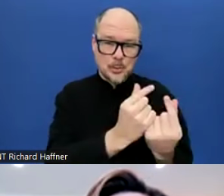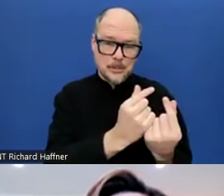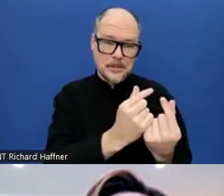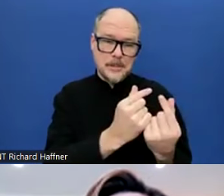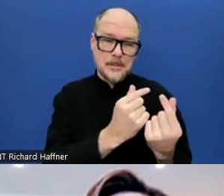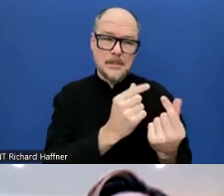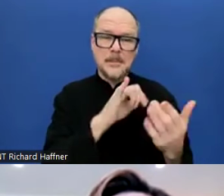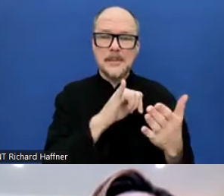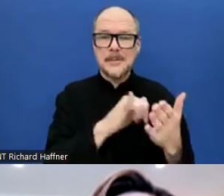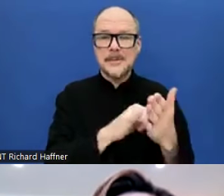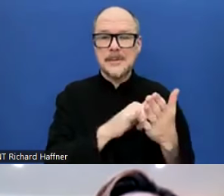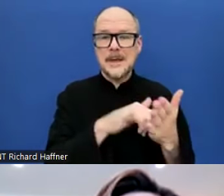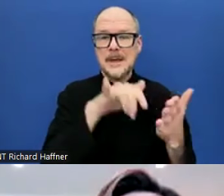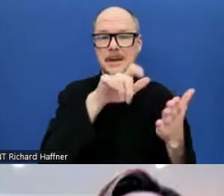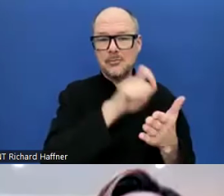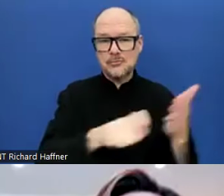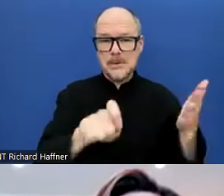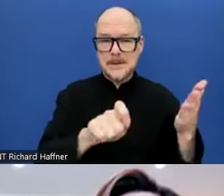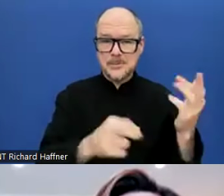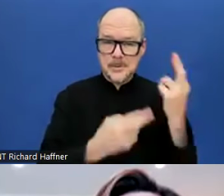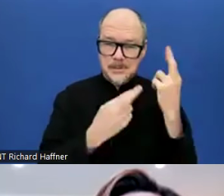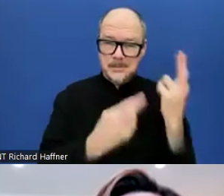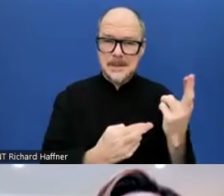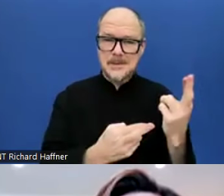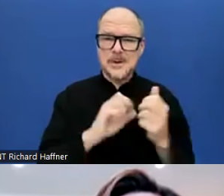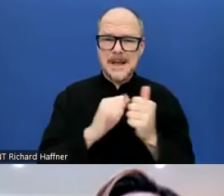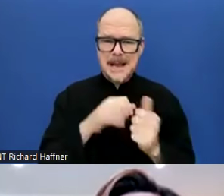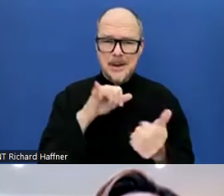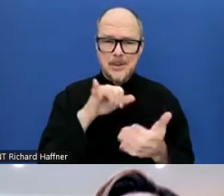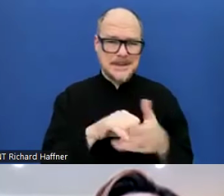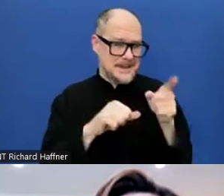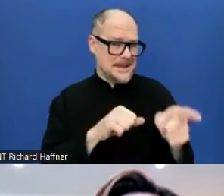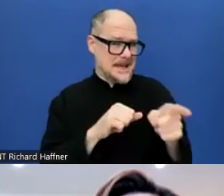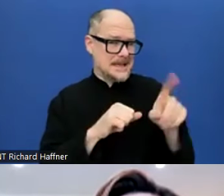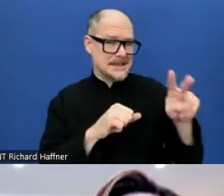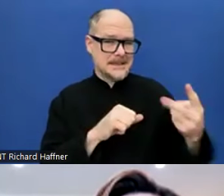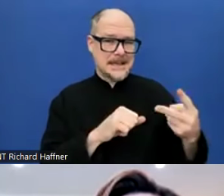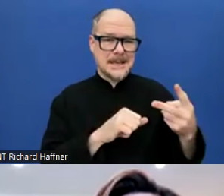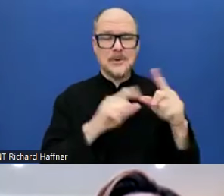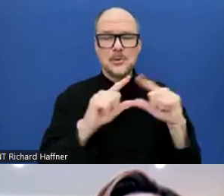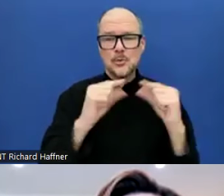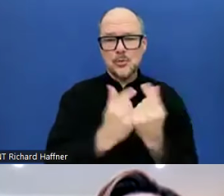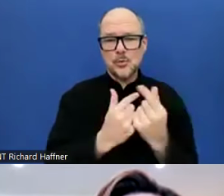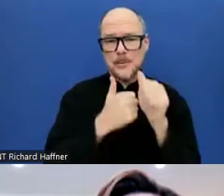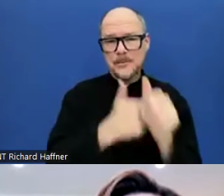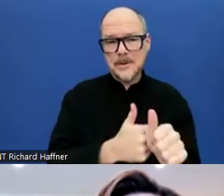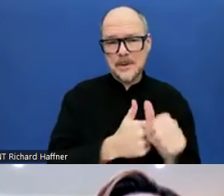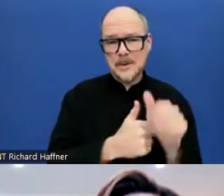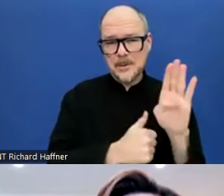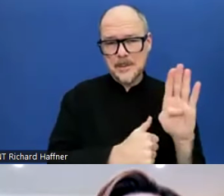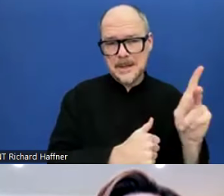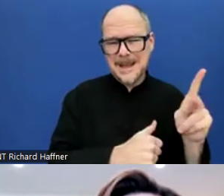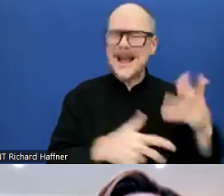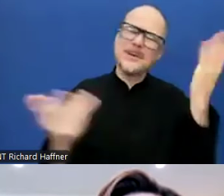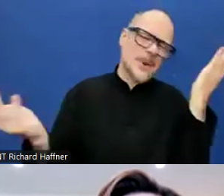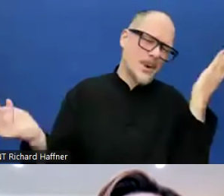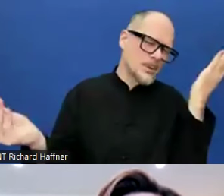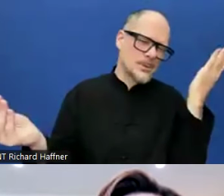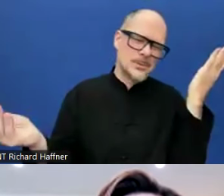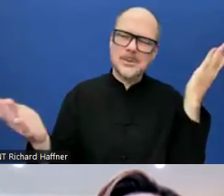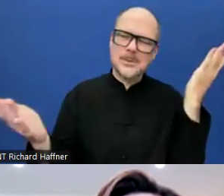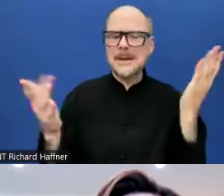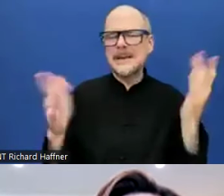comes up with recommendations. How is that second group going to comply with Bagley King? I don't know. It